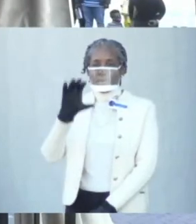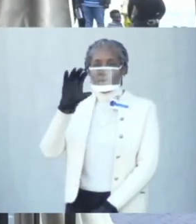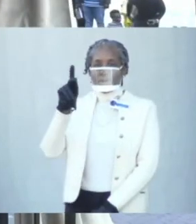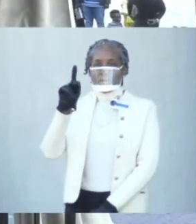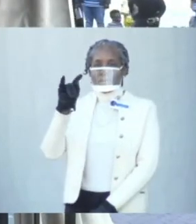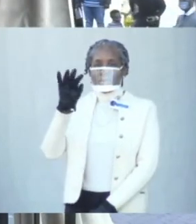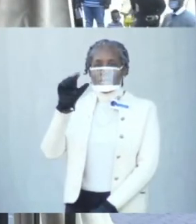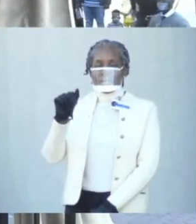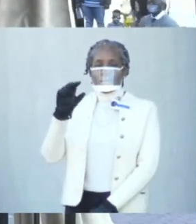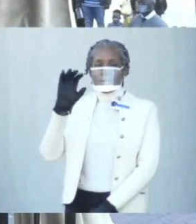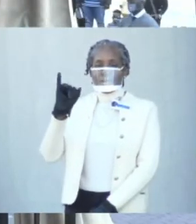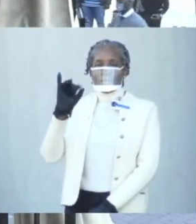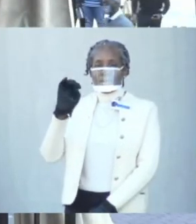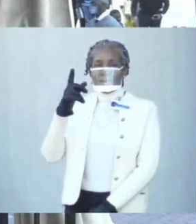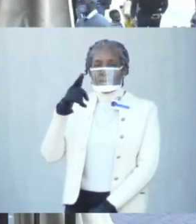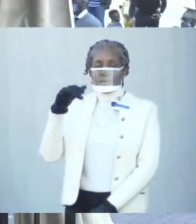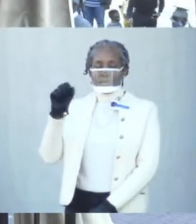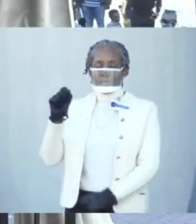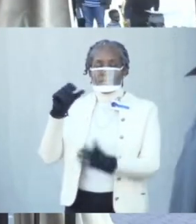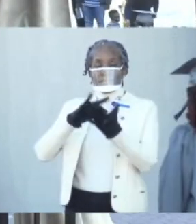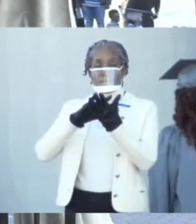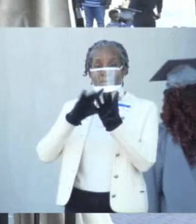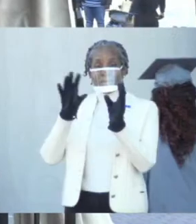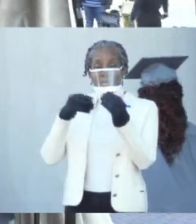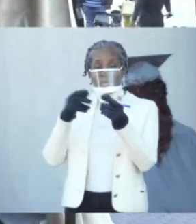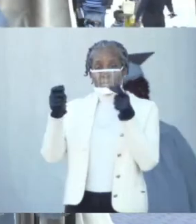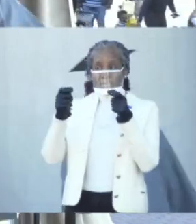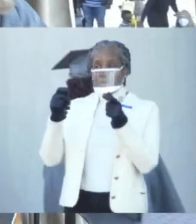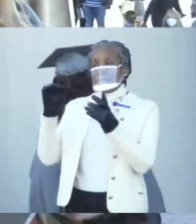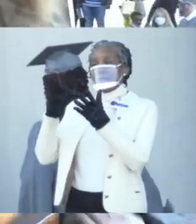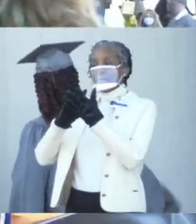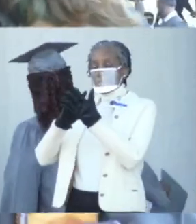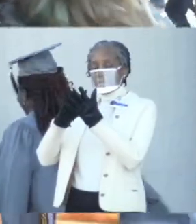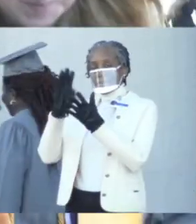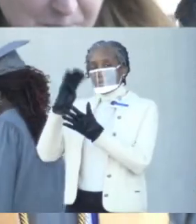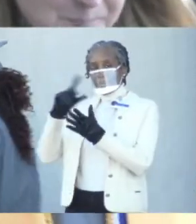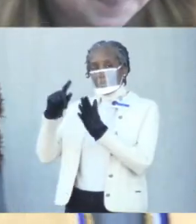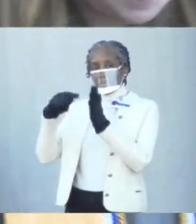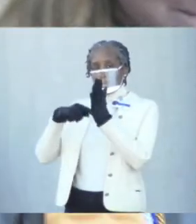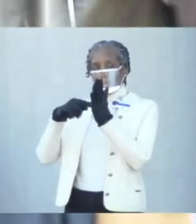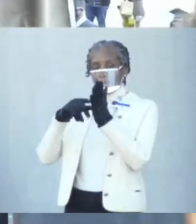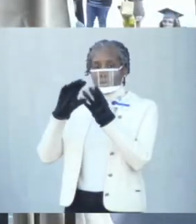Christina Eccles, Medical Office Administration, Medical Billing and Coding.